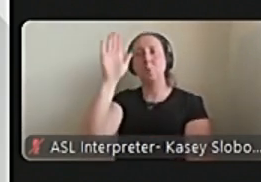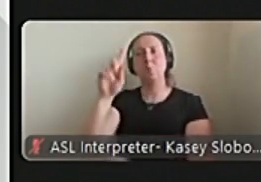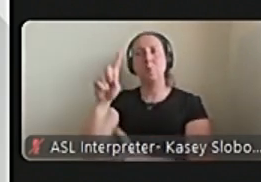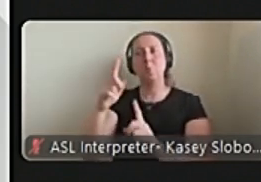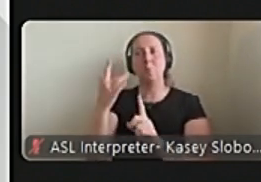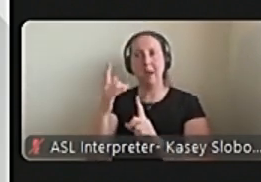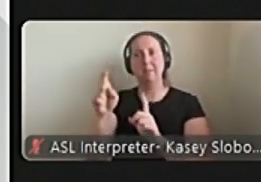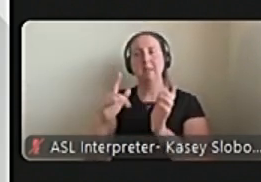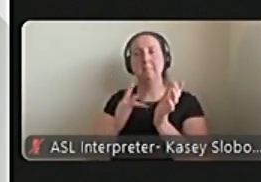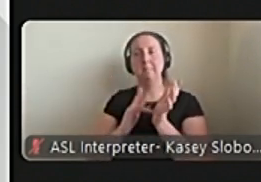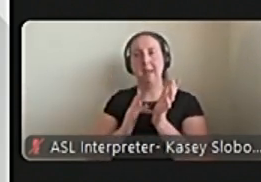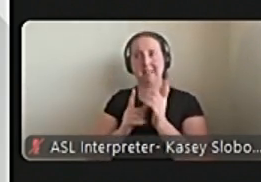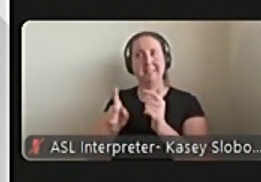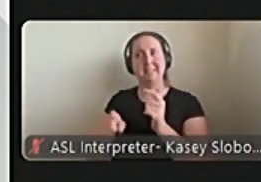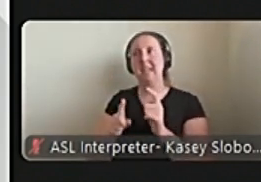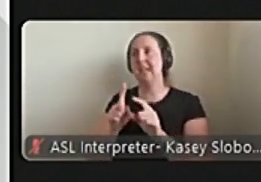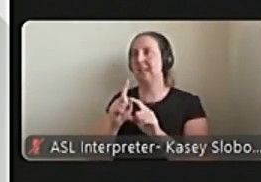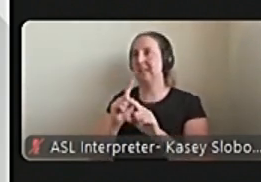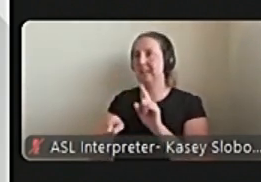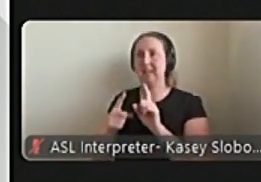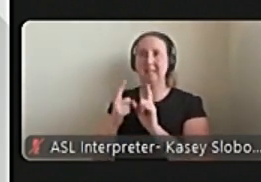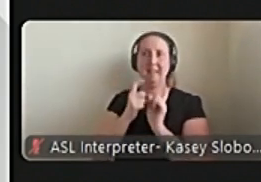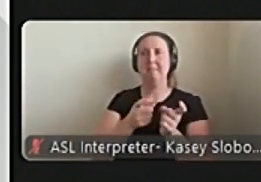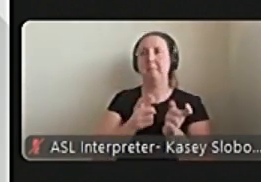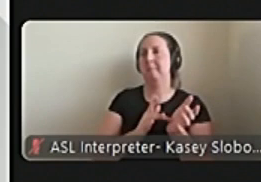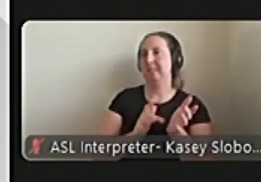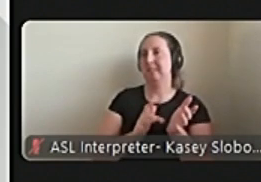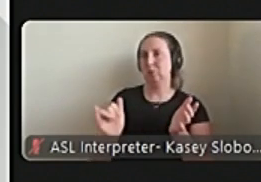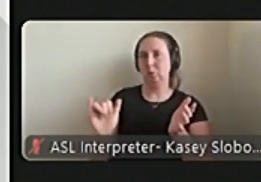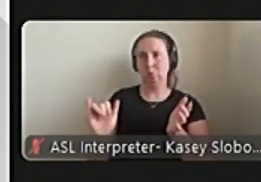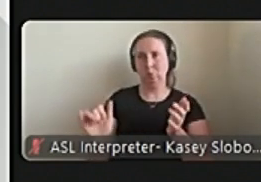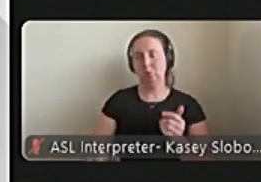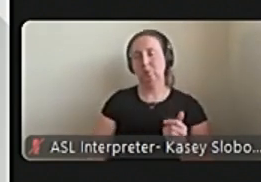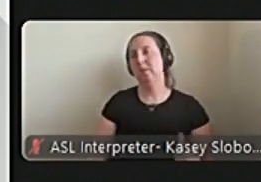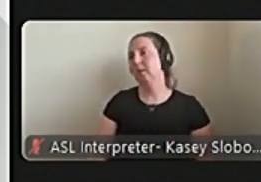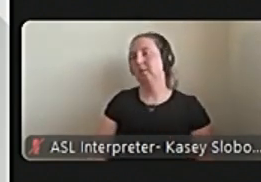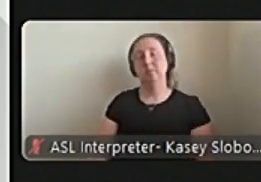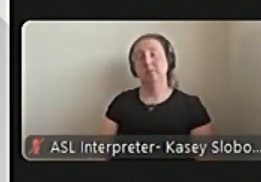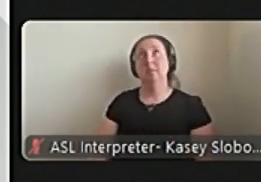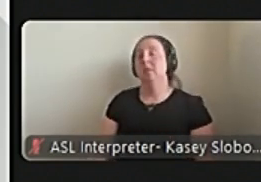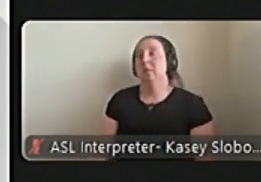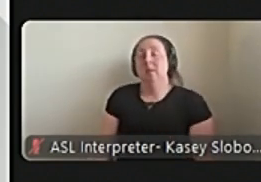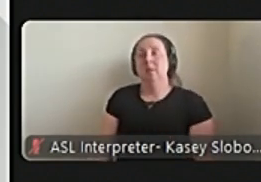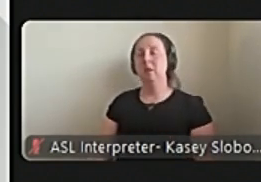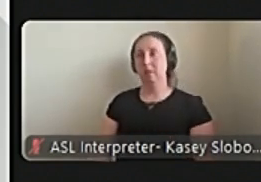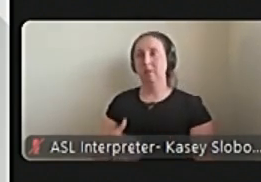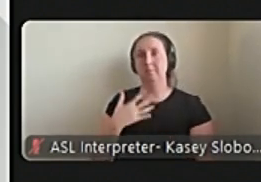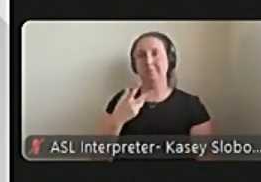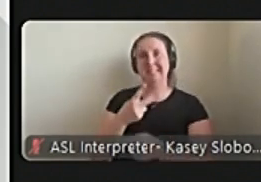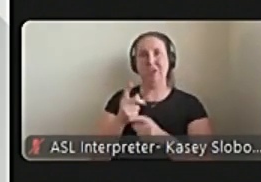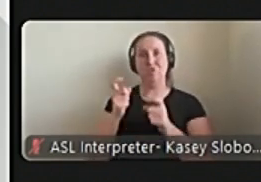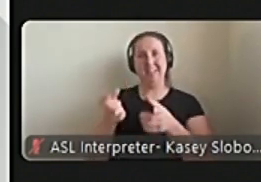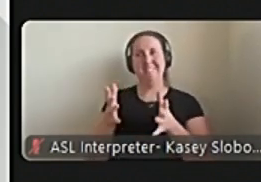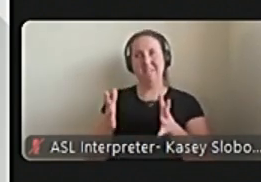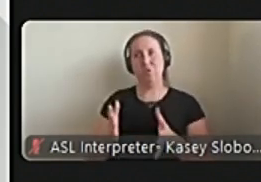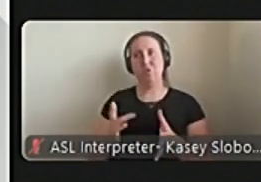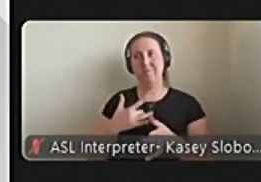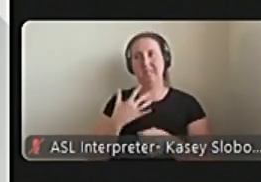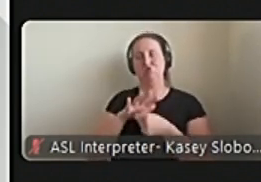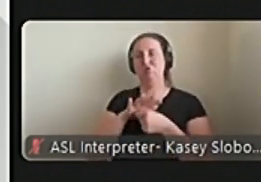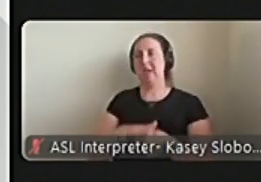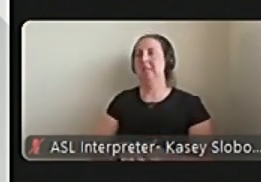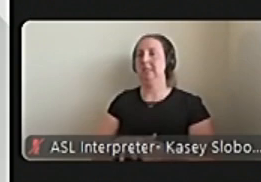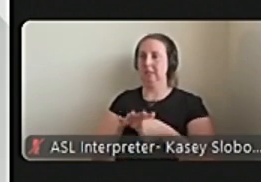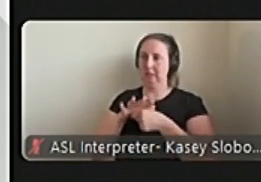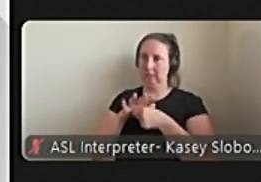cannot give her. Yeah, why she- absolutely. You know, Yeah. like, and as a caregiver, there was enough stress